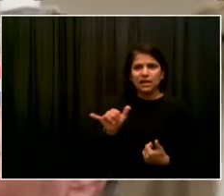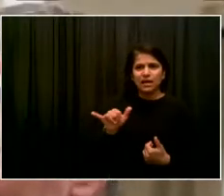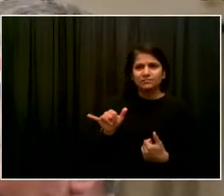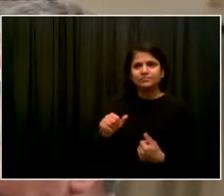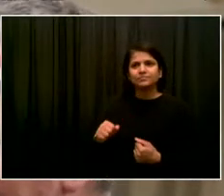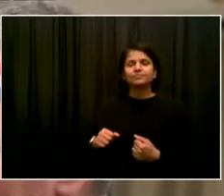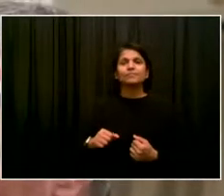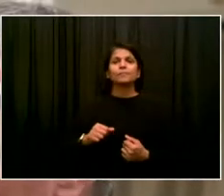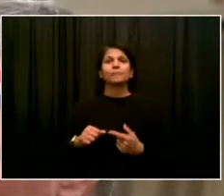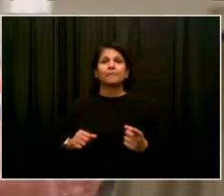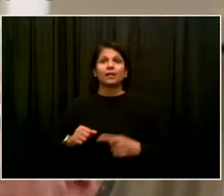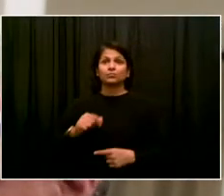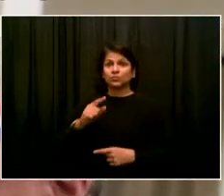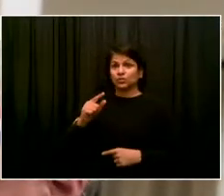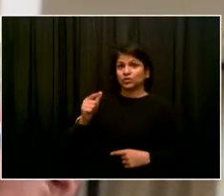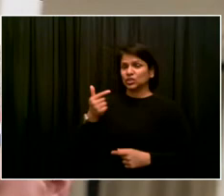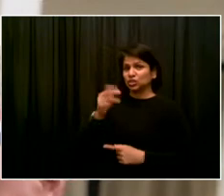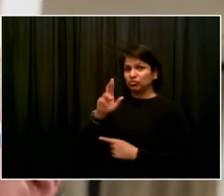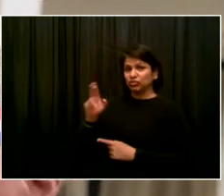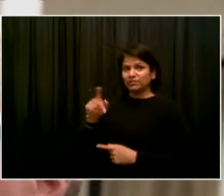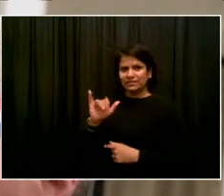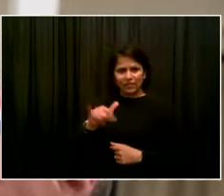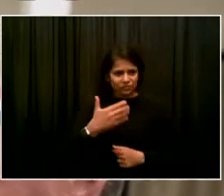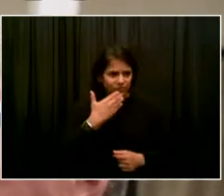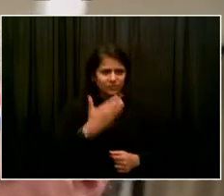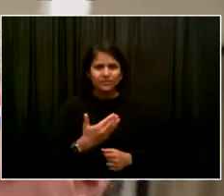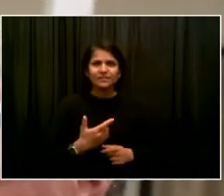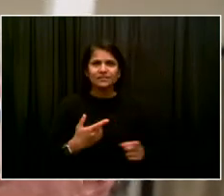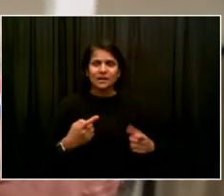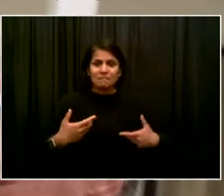Good. Let me see you do a monkey.